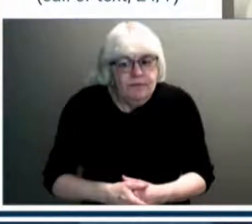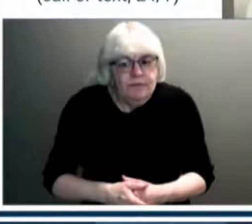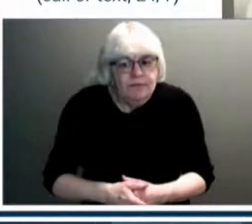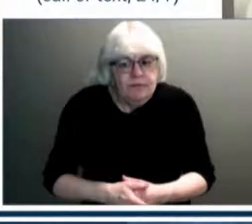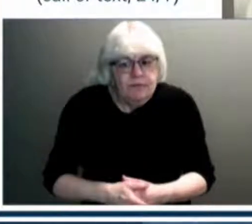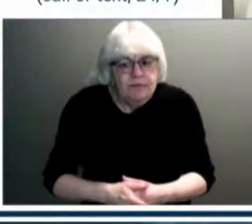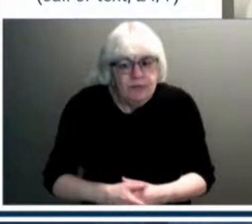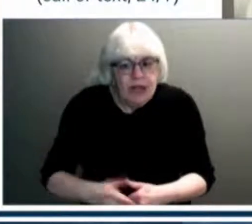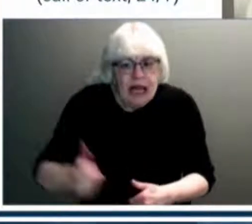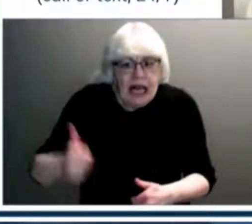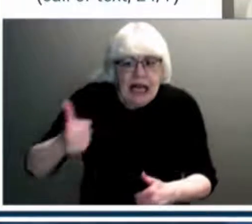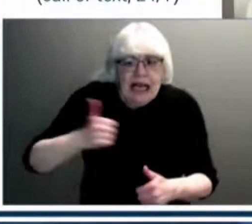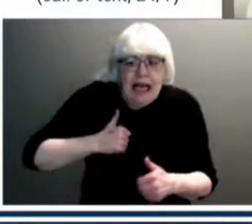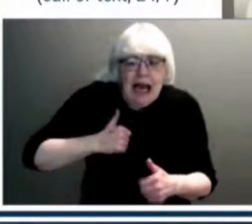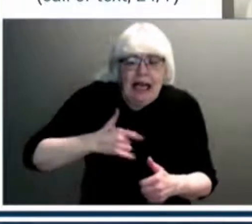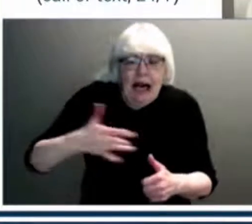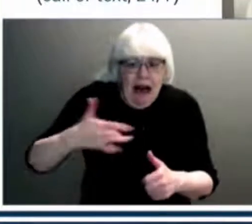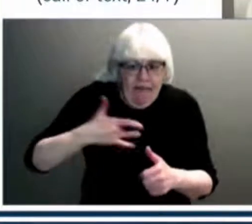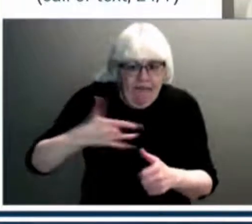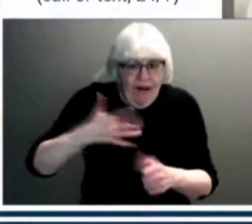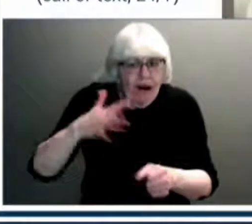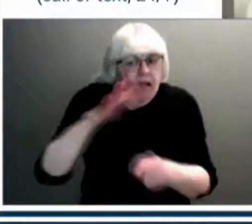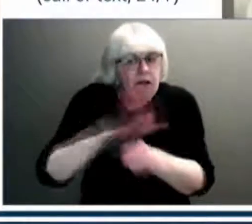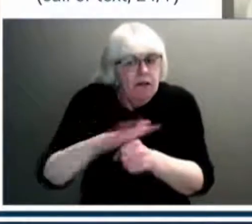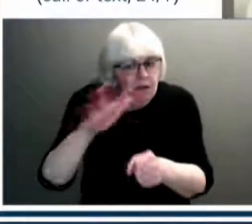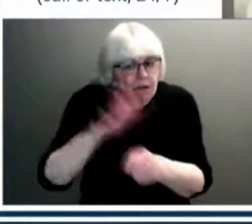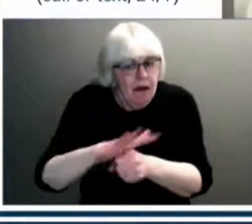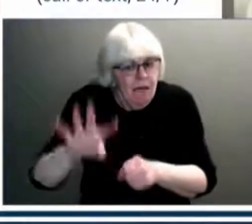health is already planning for?